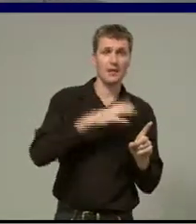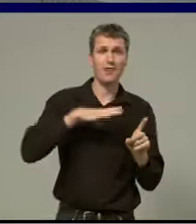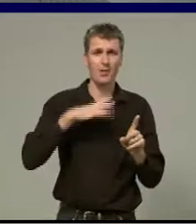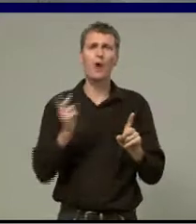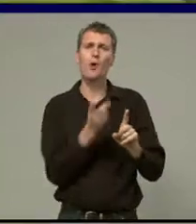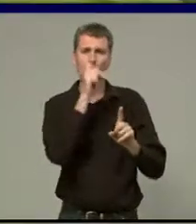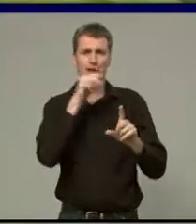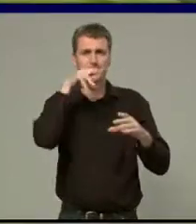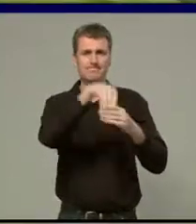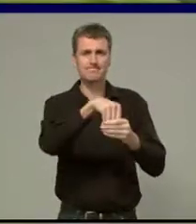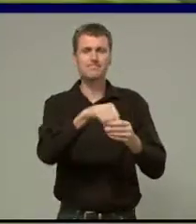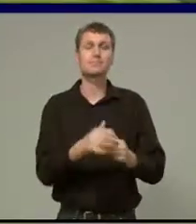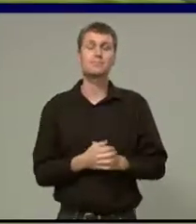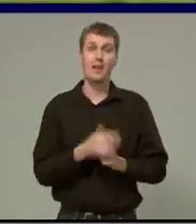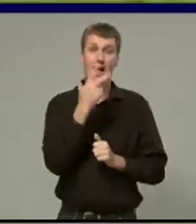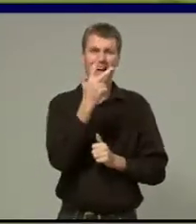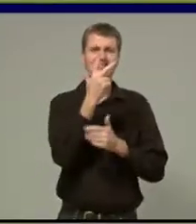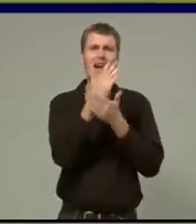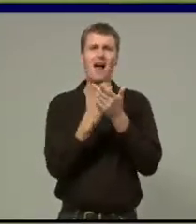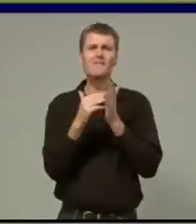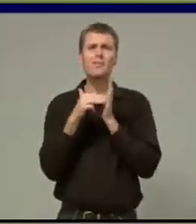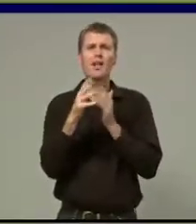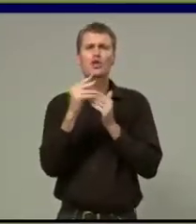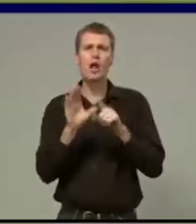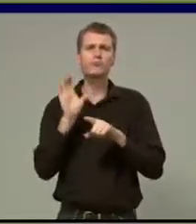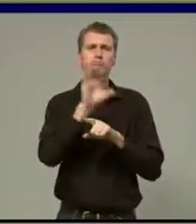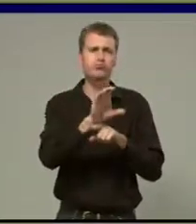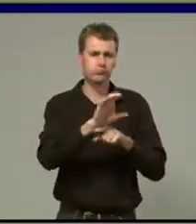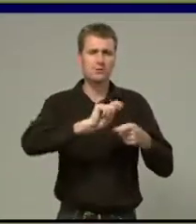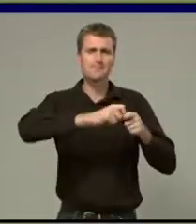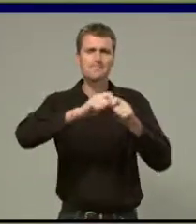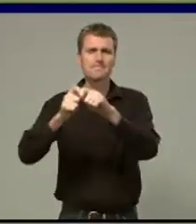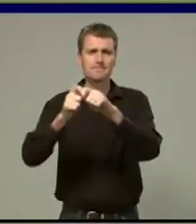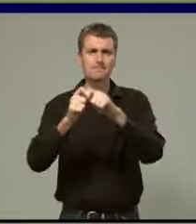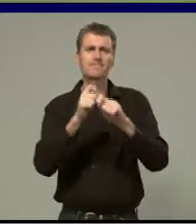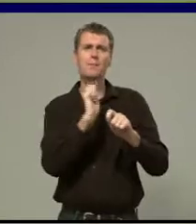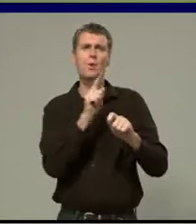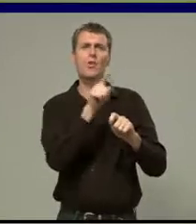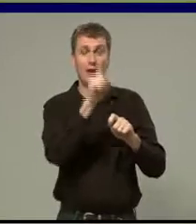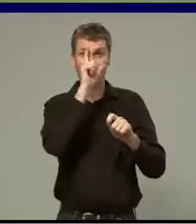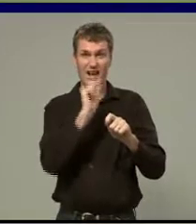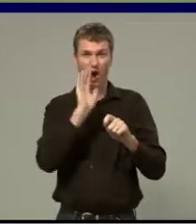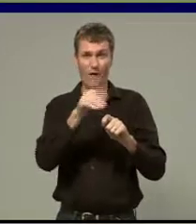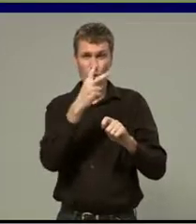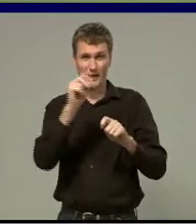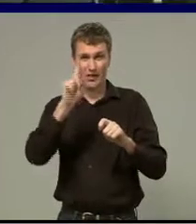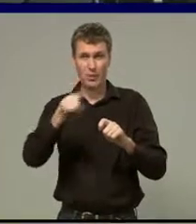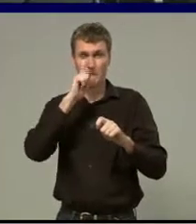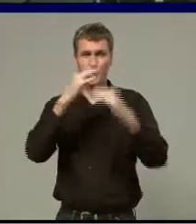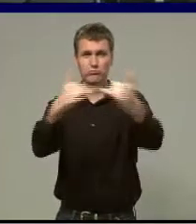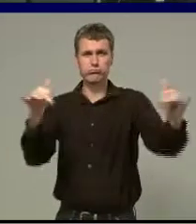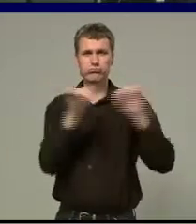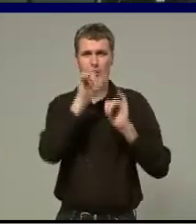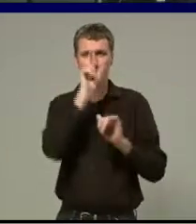and females. The $8.5 million complex can seat more than 20,000 spectators, and yesterday's opening marked